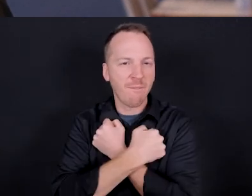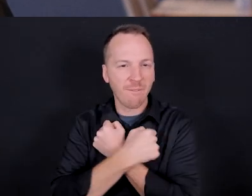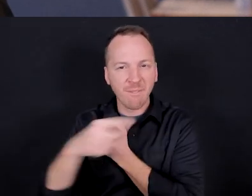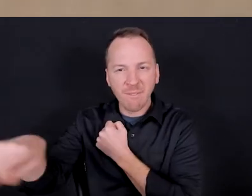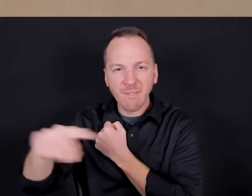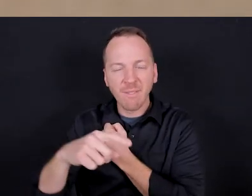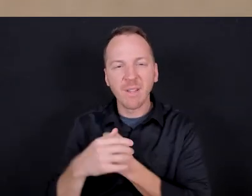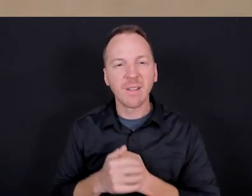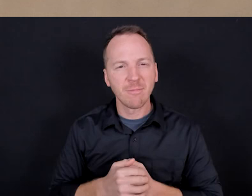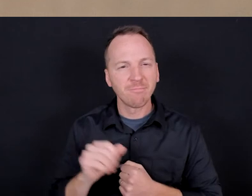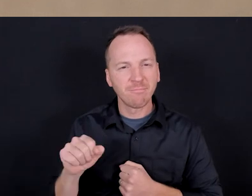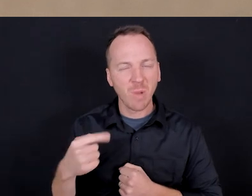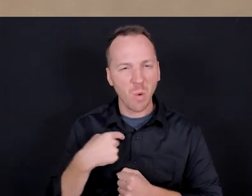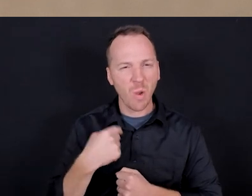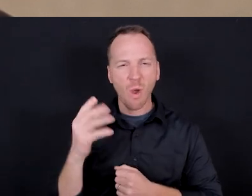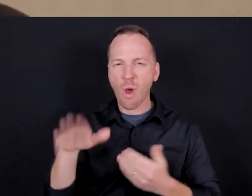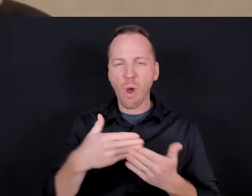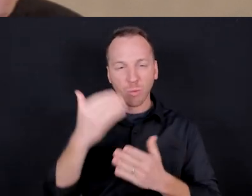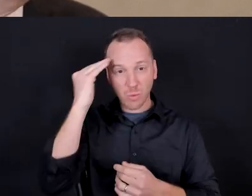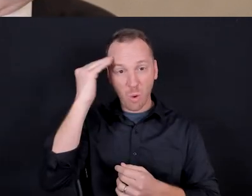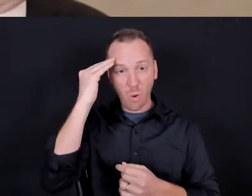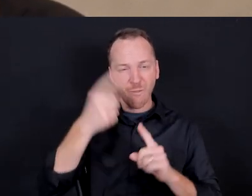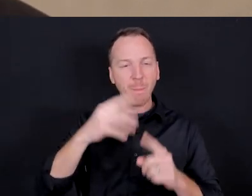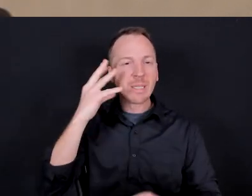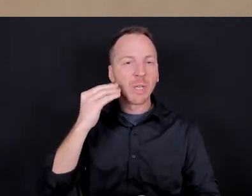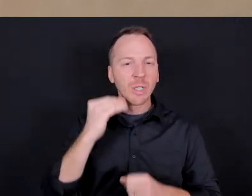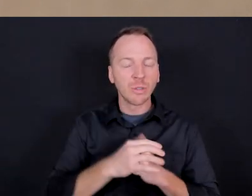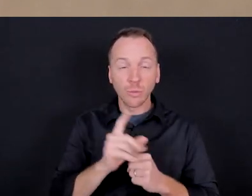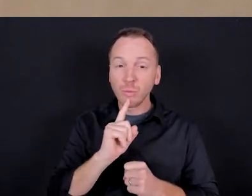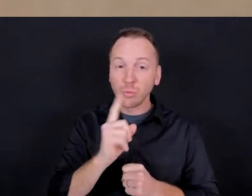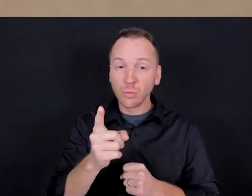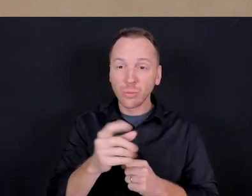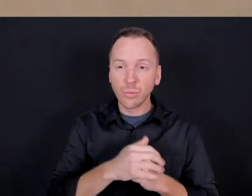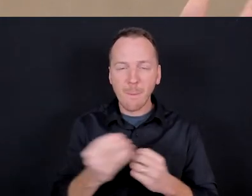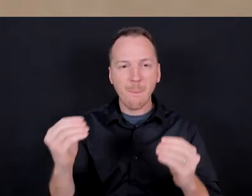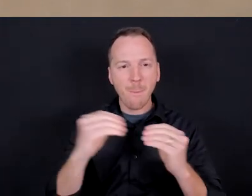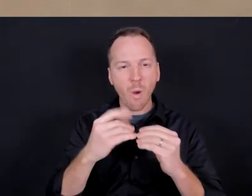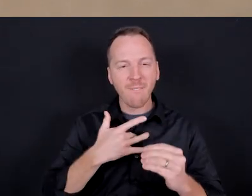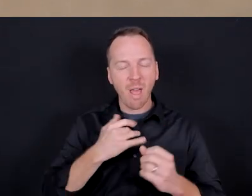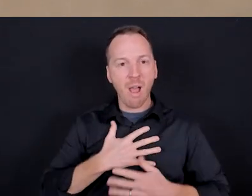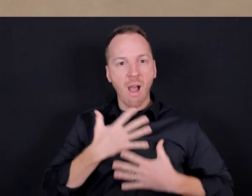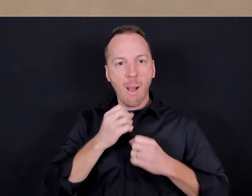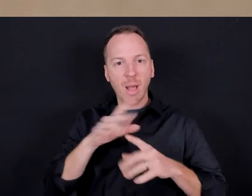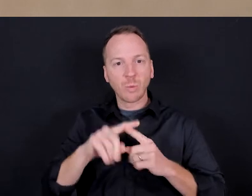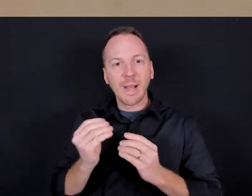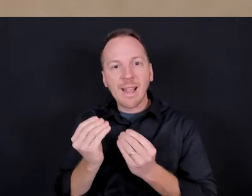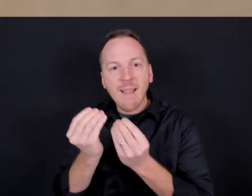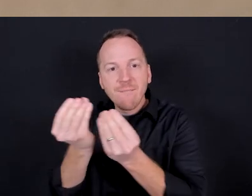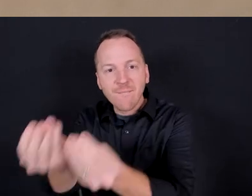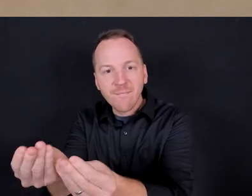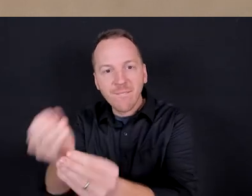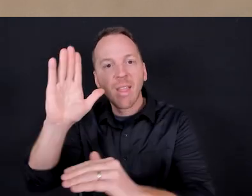I mean, we've all learned from experience that it's truly more blessed to give than it is to